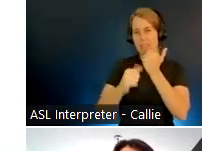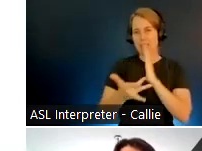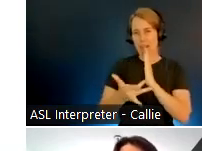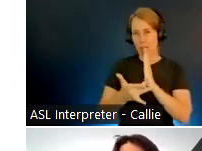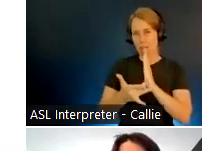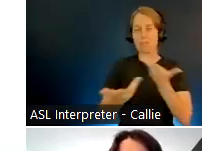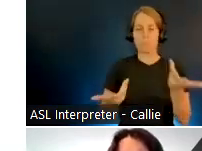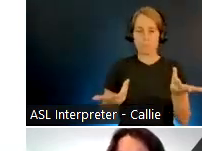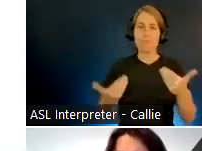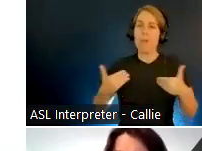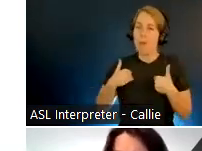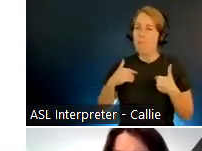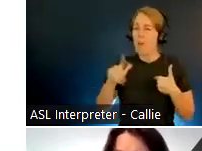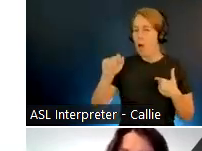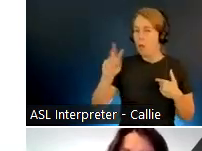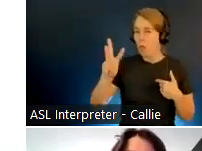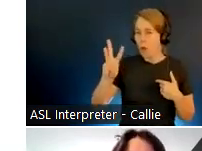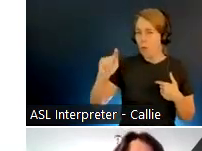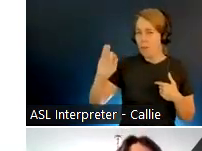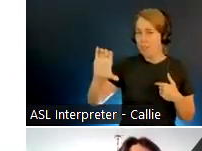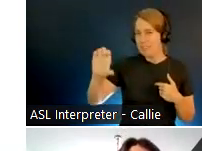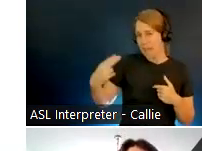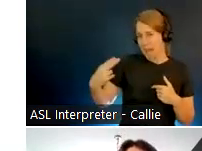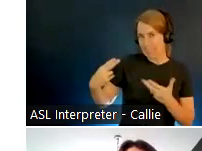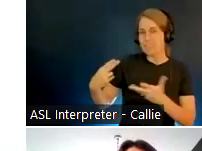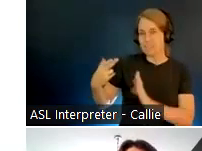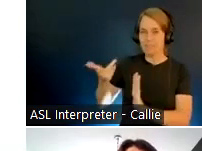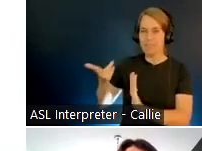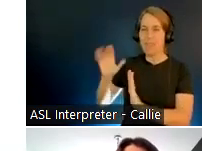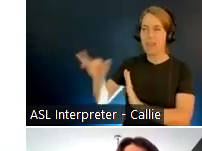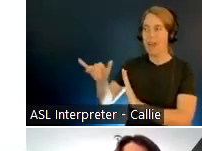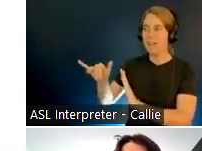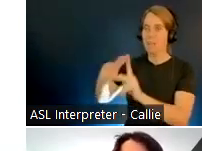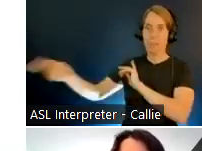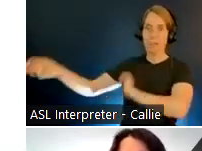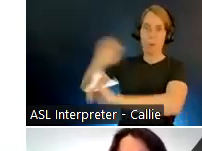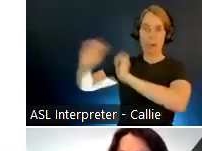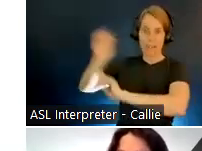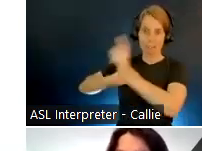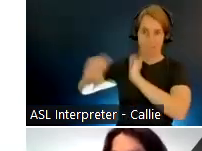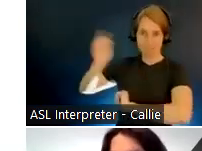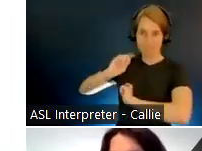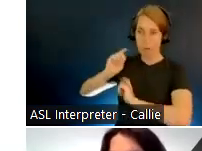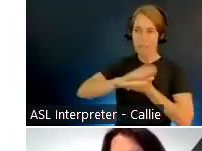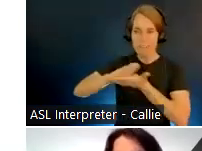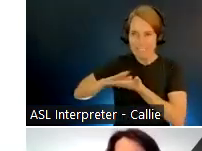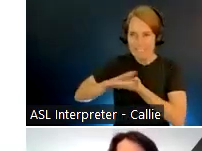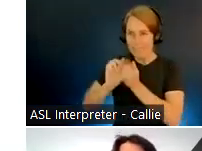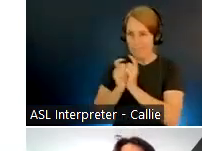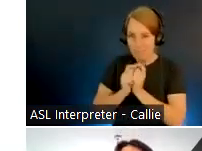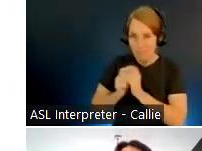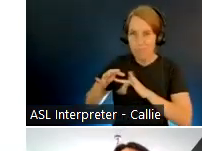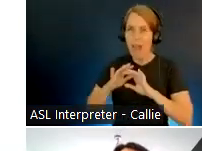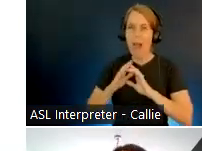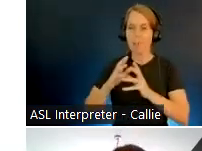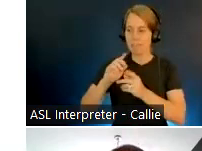of charge, that gets donated to us, gets cleaned up, repurposed, and then we give those items out. So